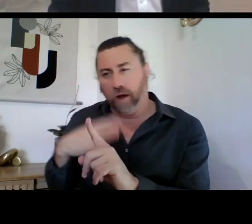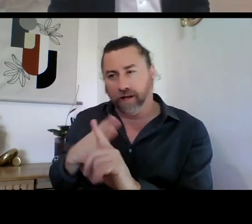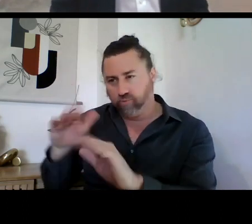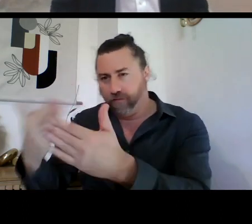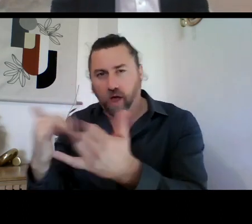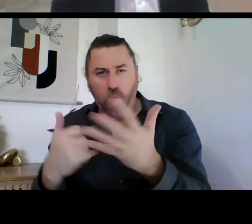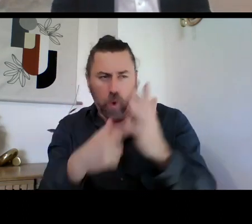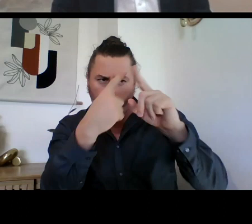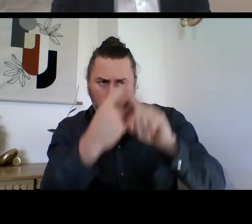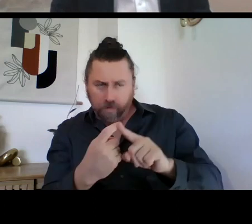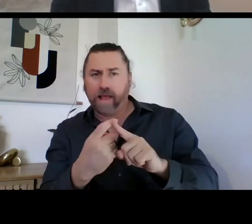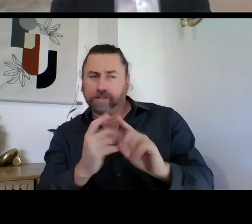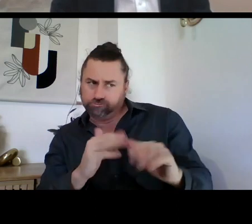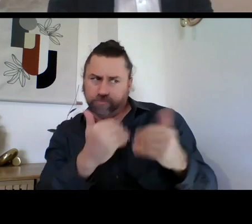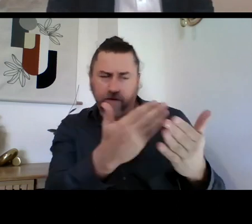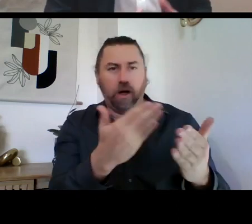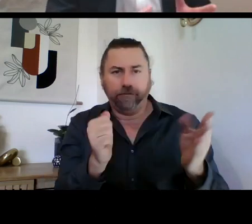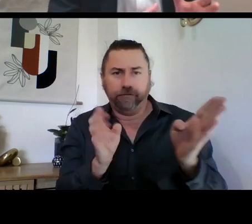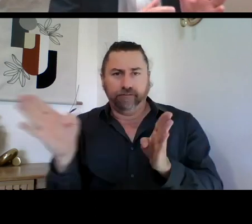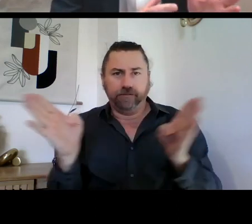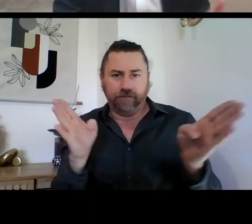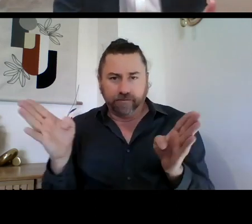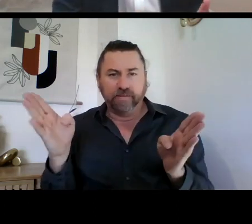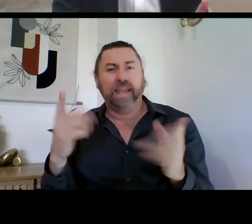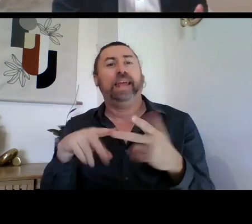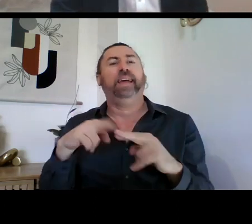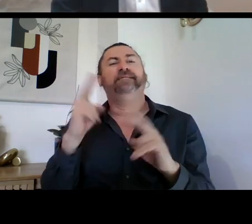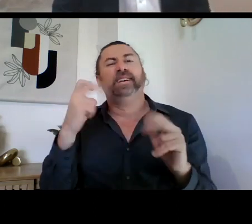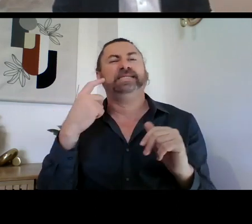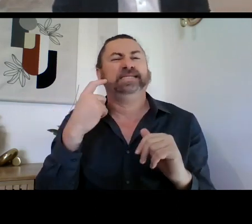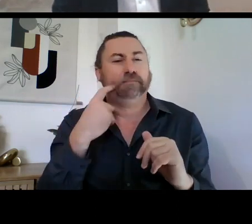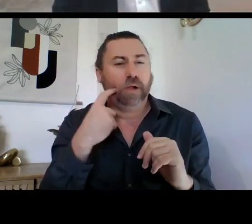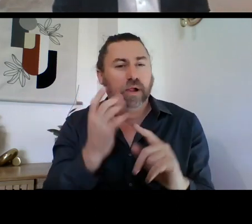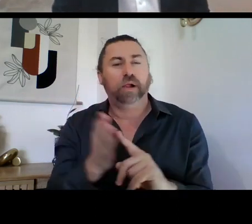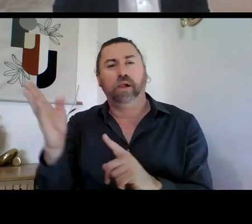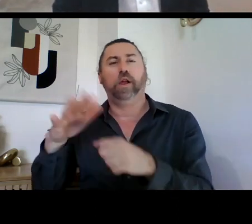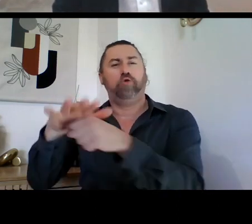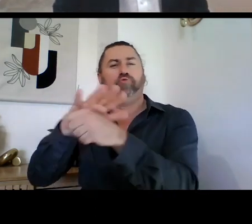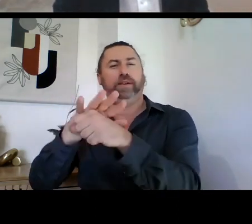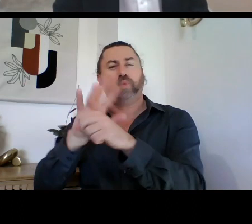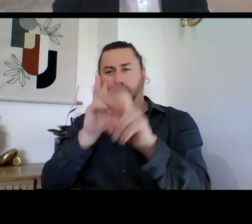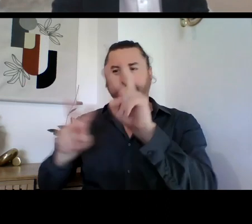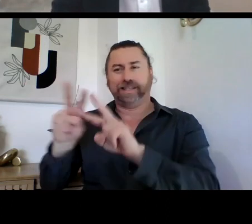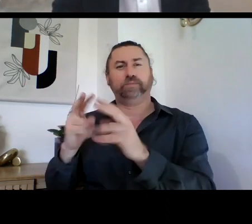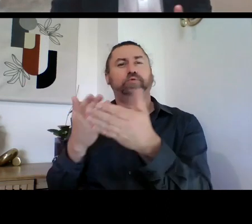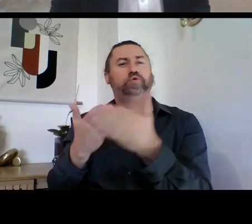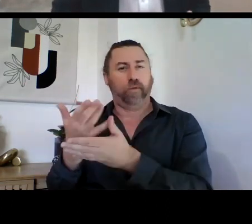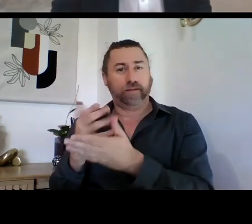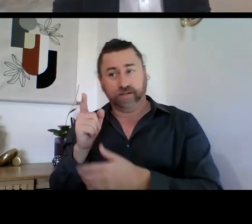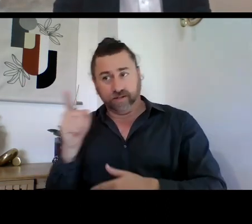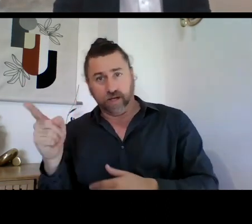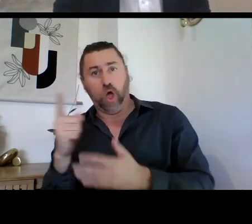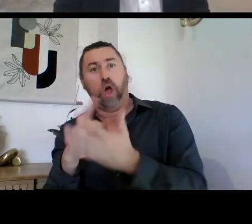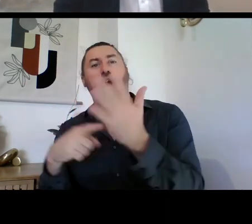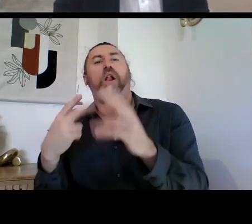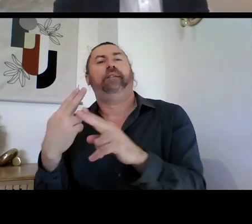complex needs. People deemed to have simple needs are referred to a regional assessment service that can only assess people to